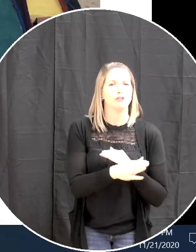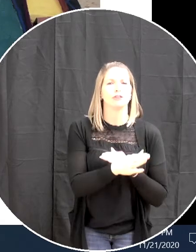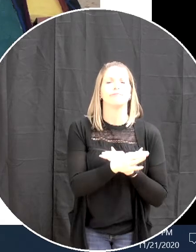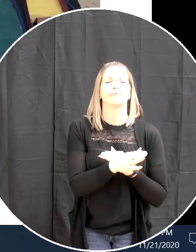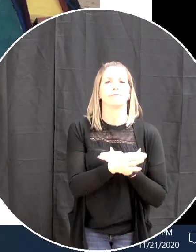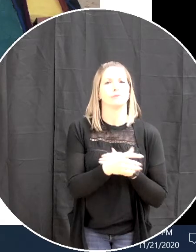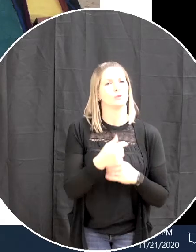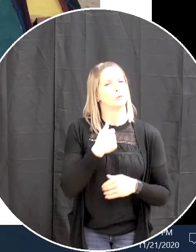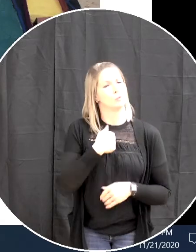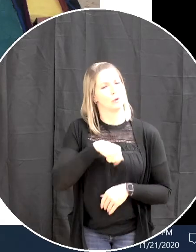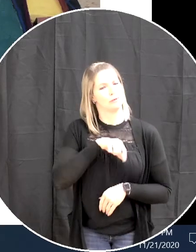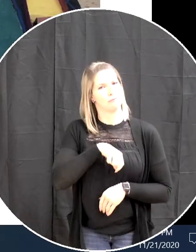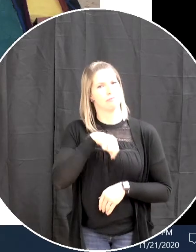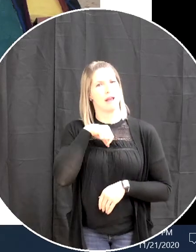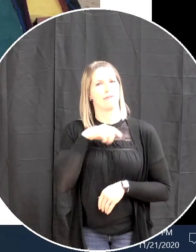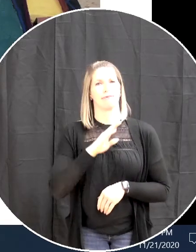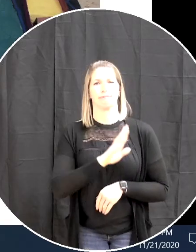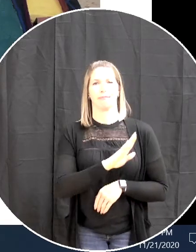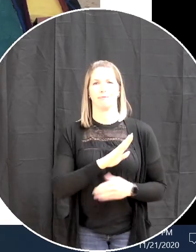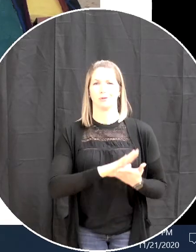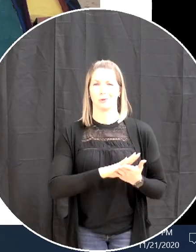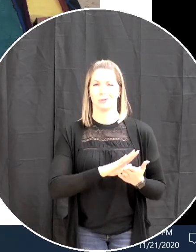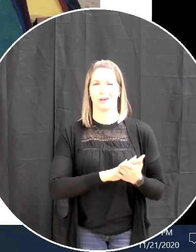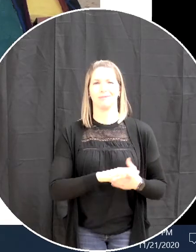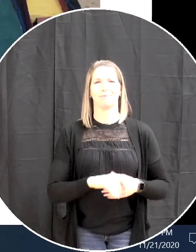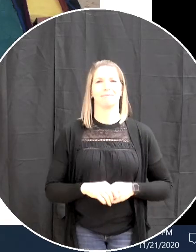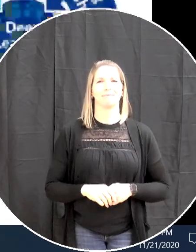So we're very proud of them.